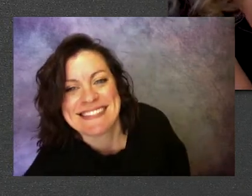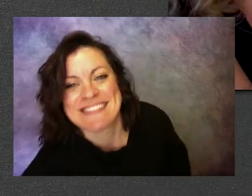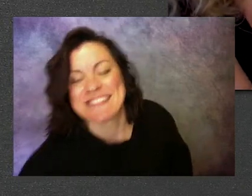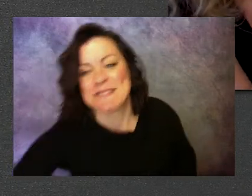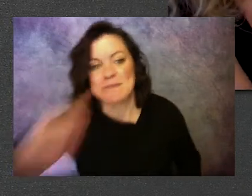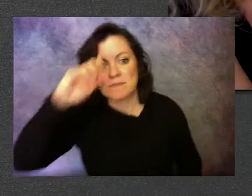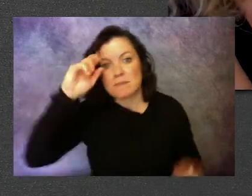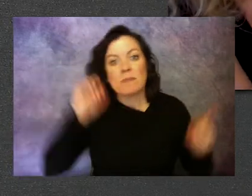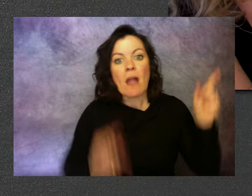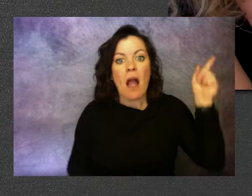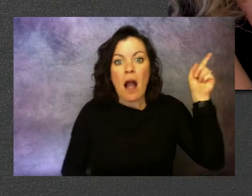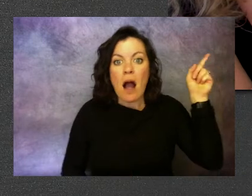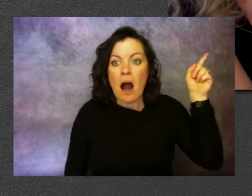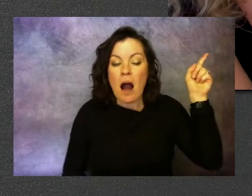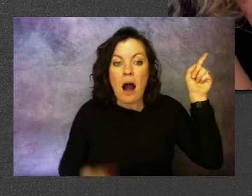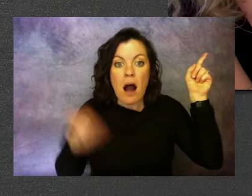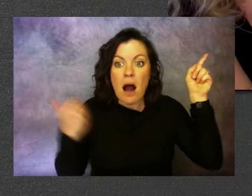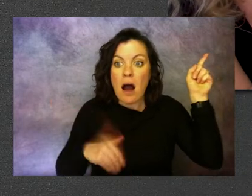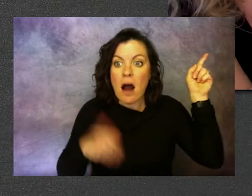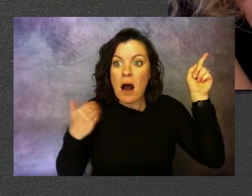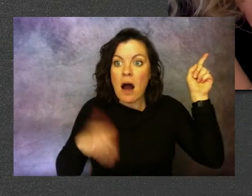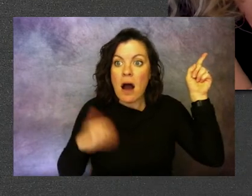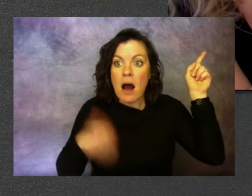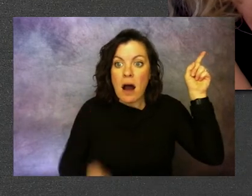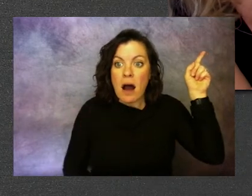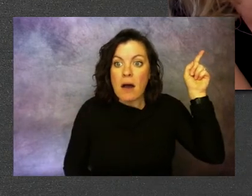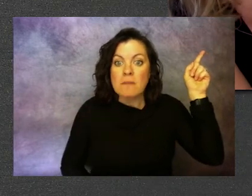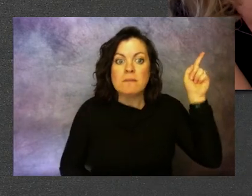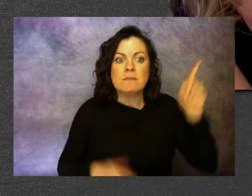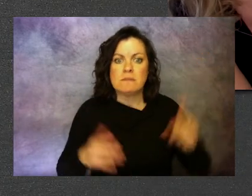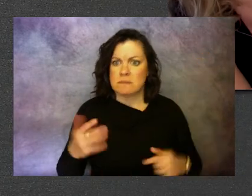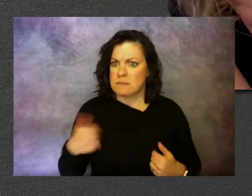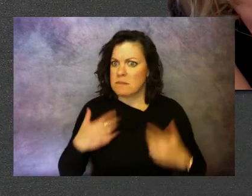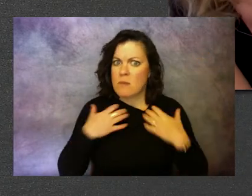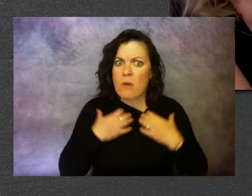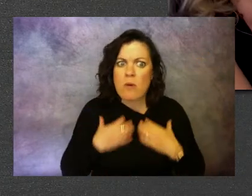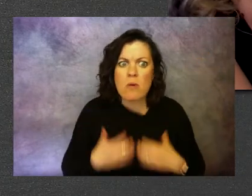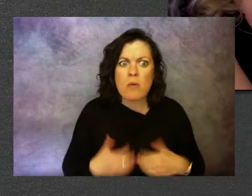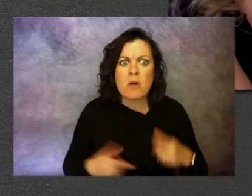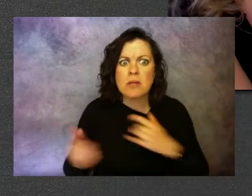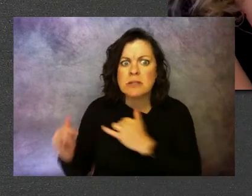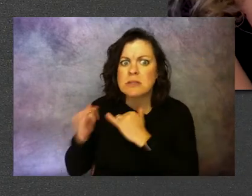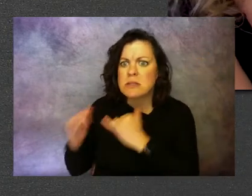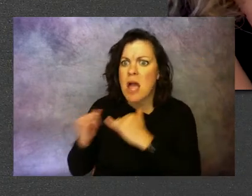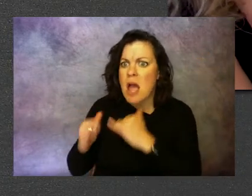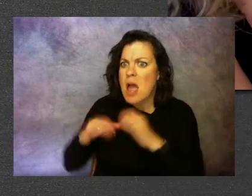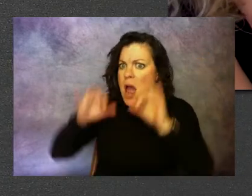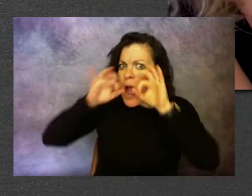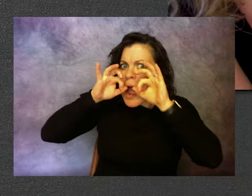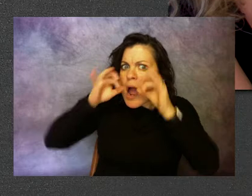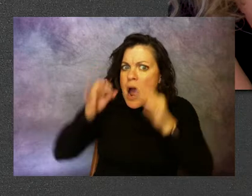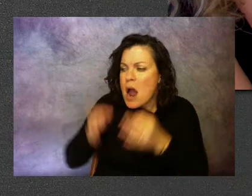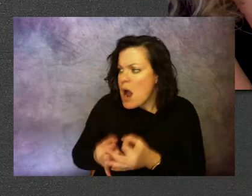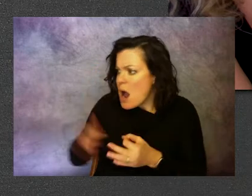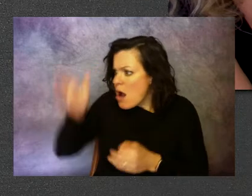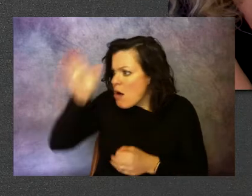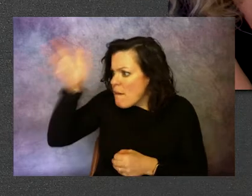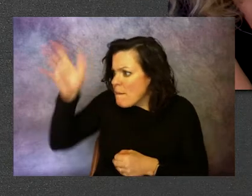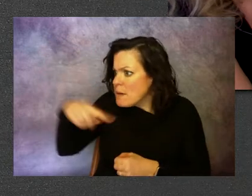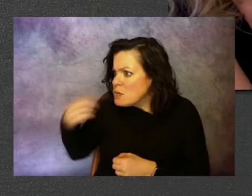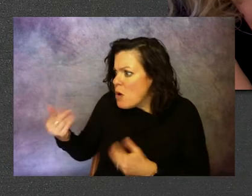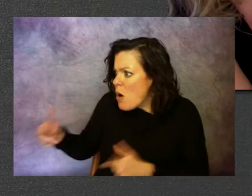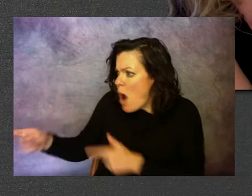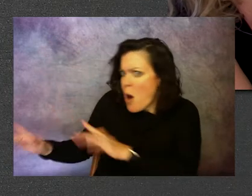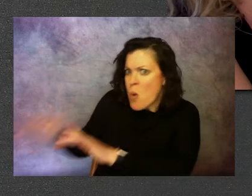Wow, said Grandpa. I wish I had tusks like yours. Dr. Tusker will make you a false